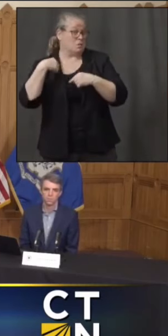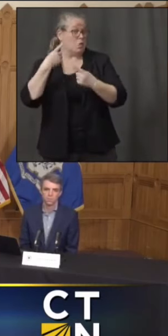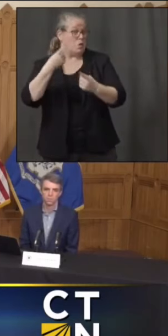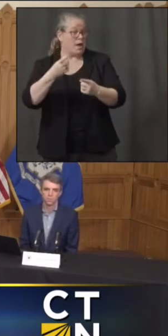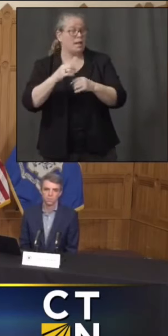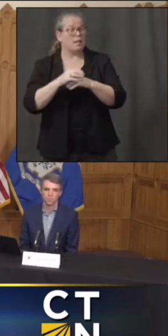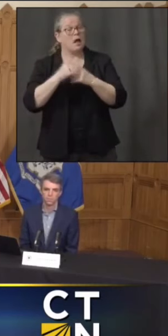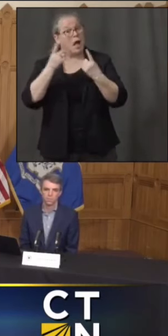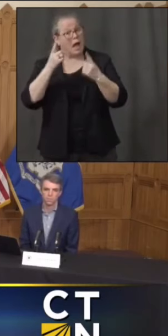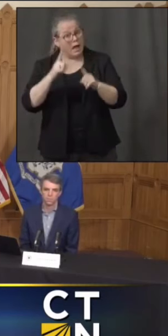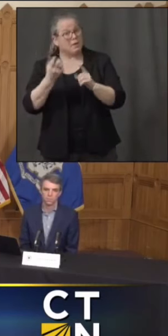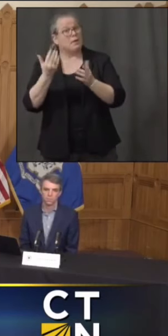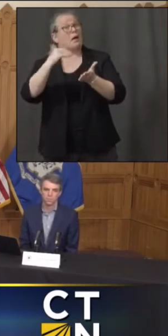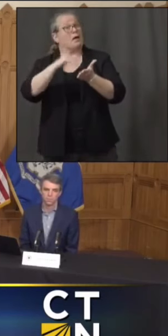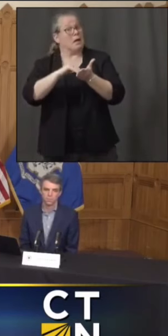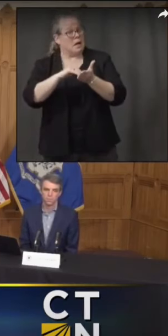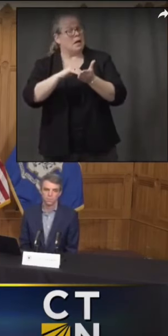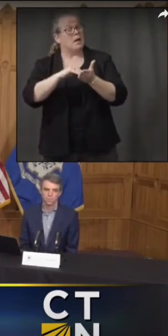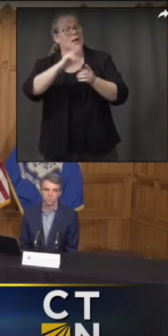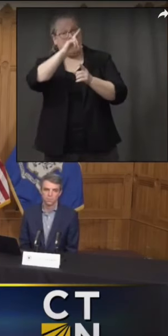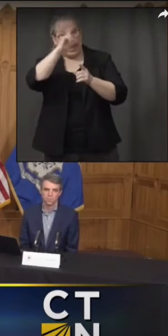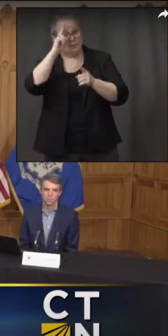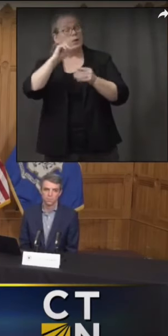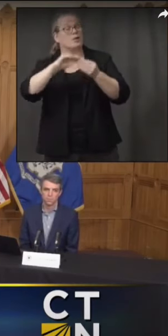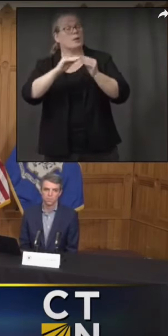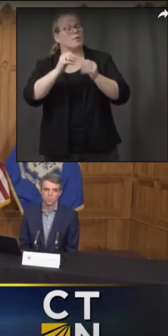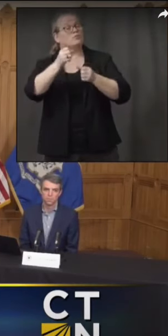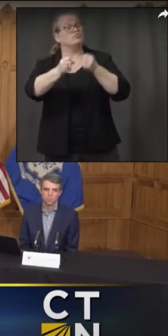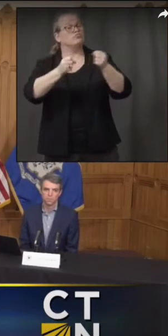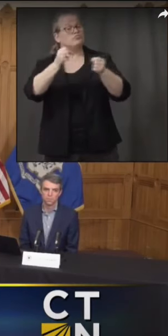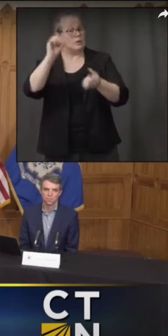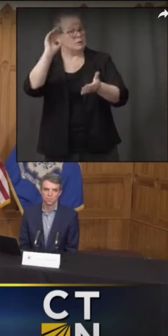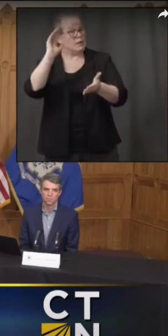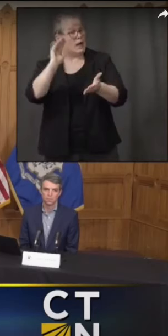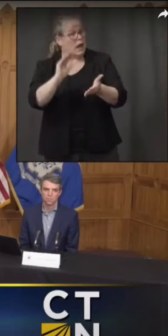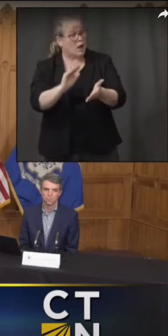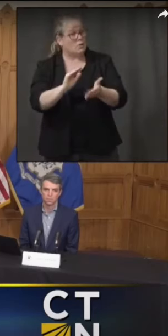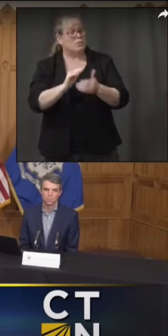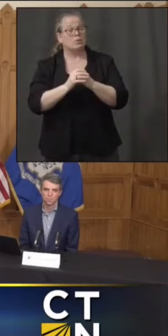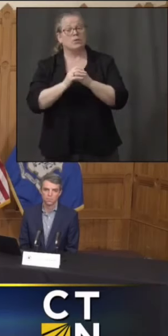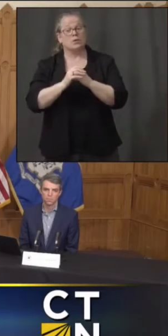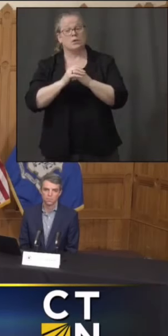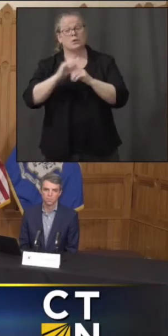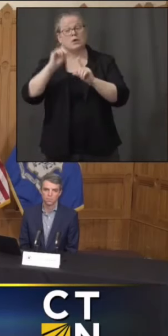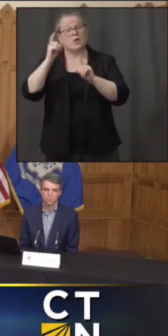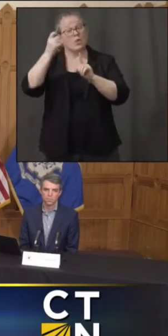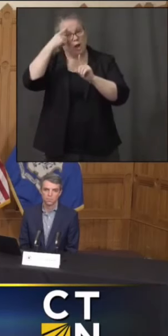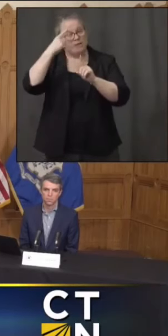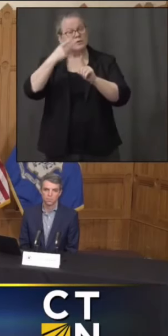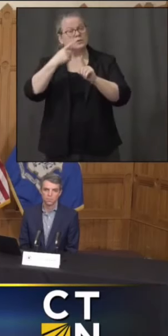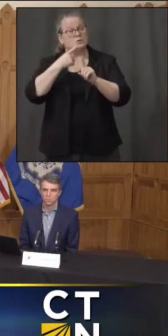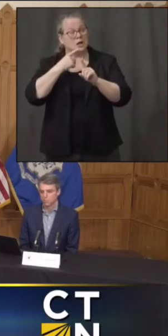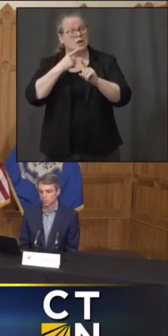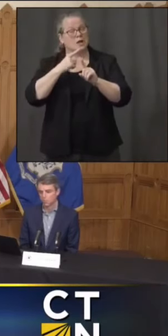declines. The governor pointed out at the start about the number of positive cases.